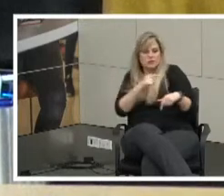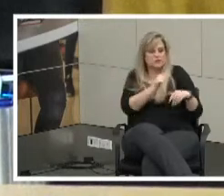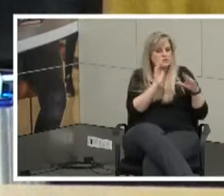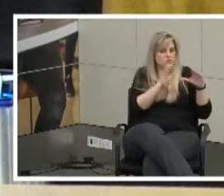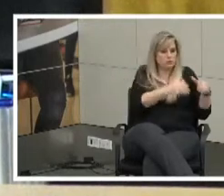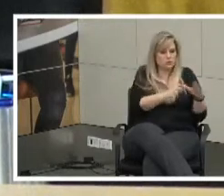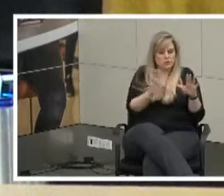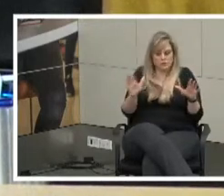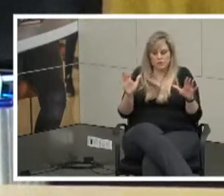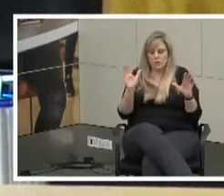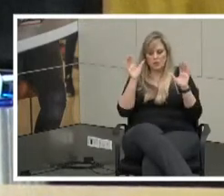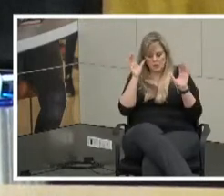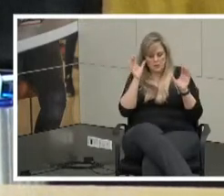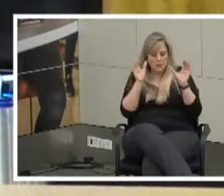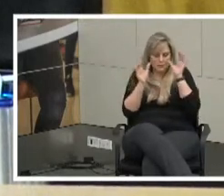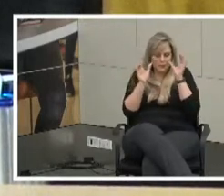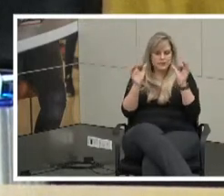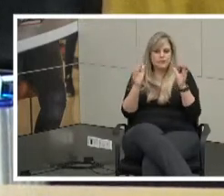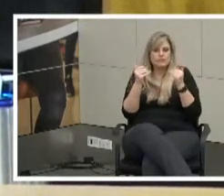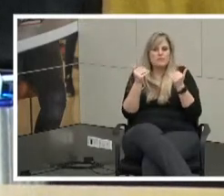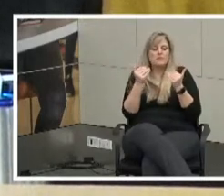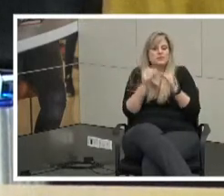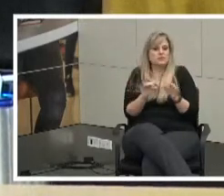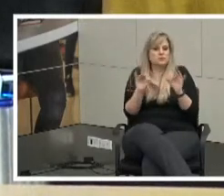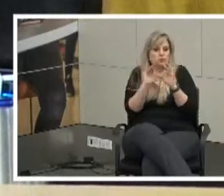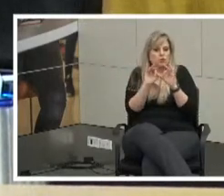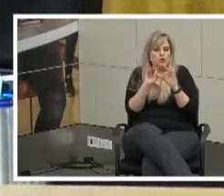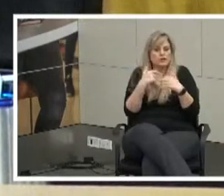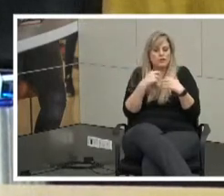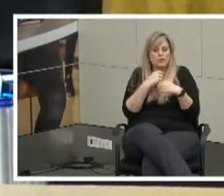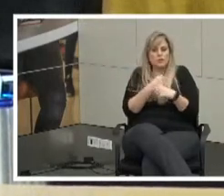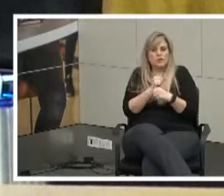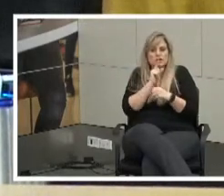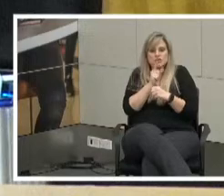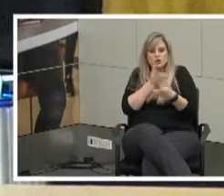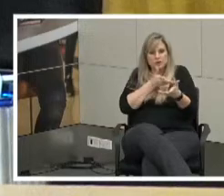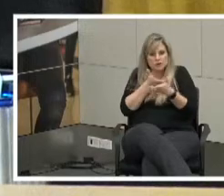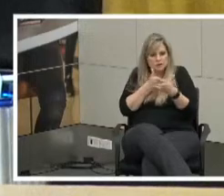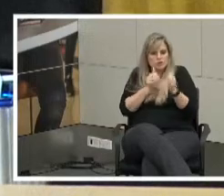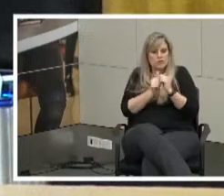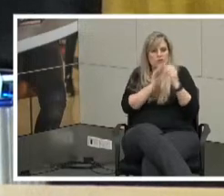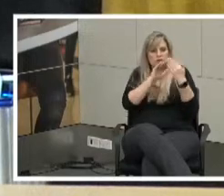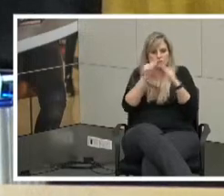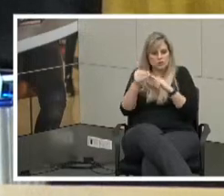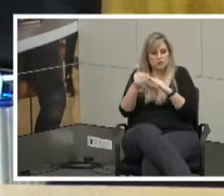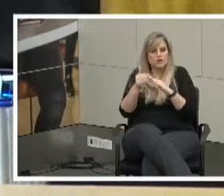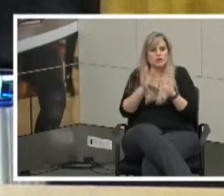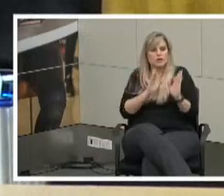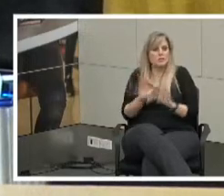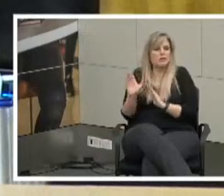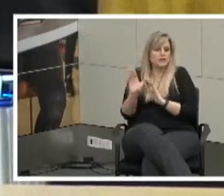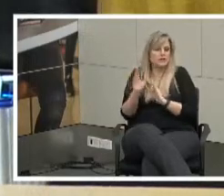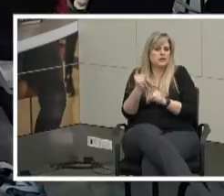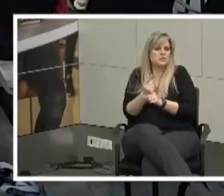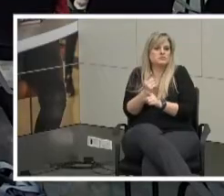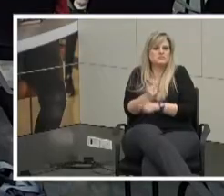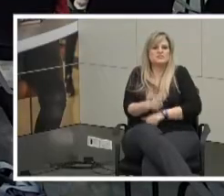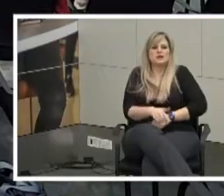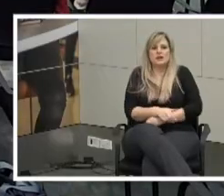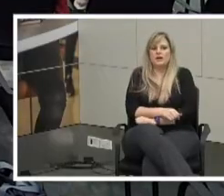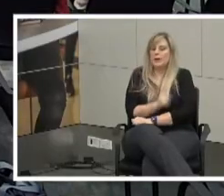important thing is that um we've asked the superintendent to go ahead and and make sure that we're engaging the community with a plan moving forward so I appreciate that that